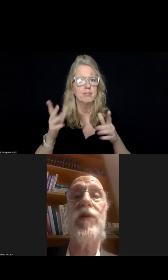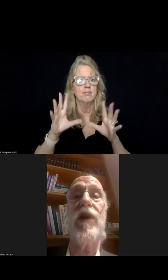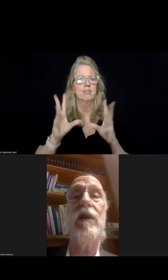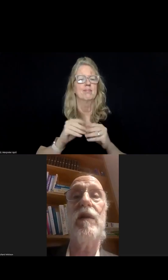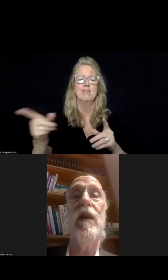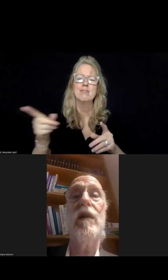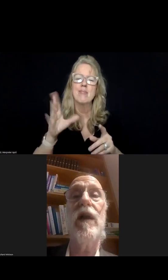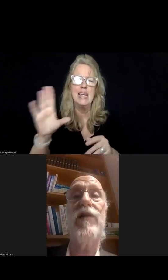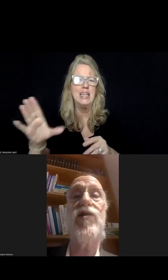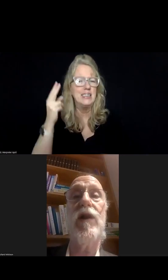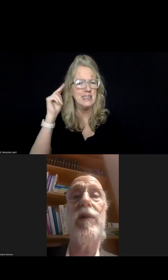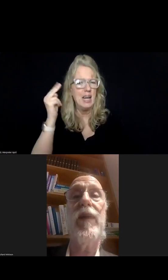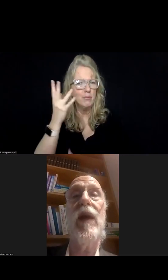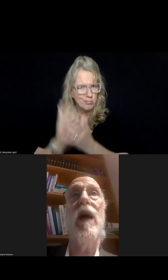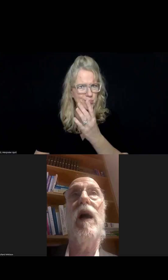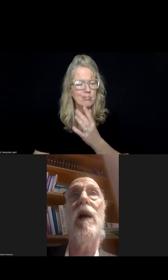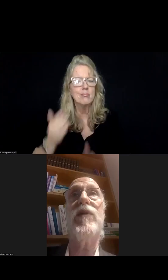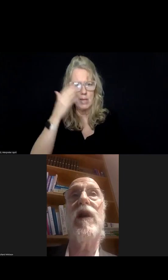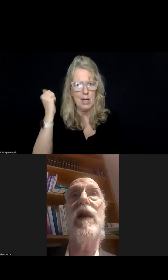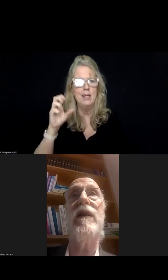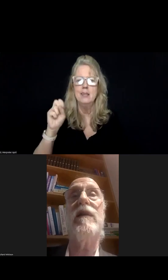to suicide last year.